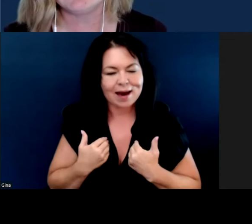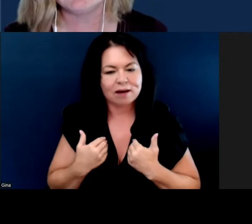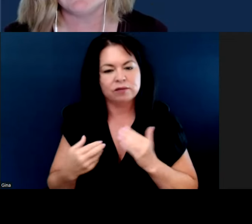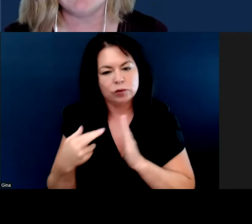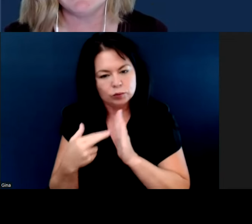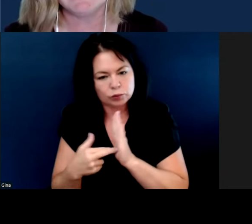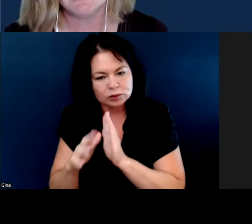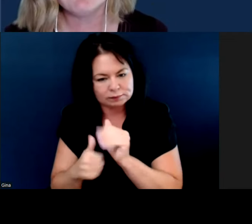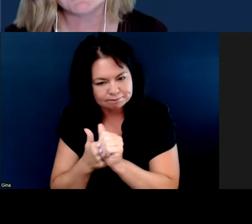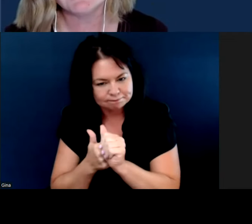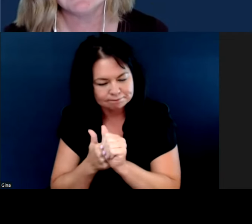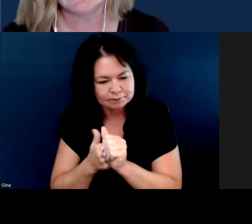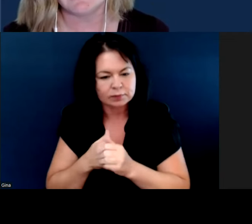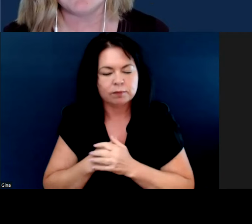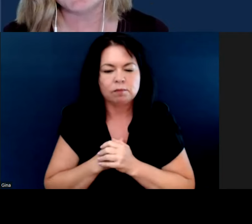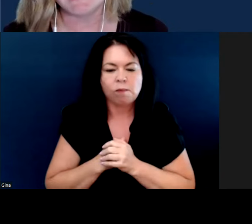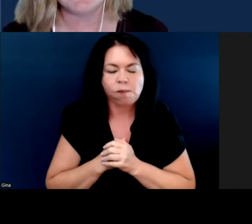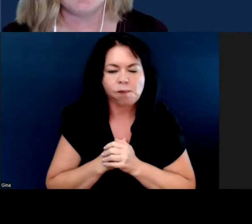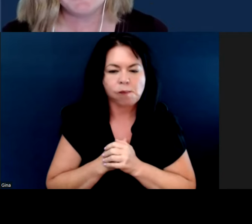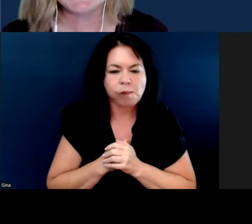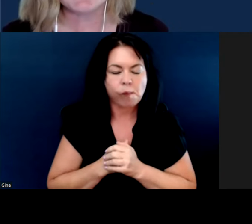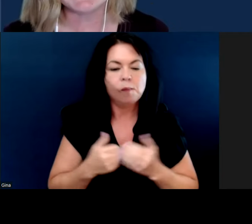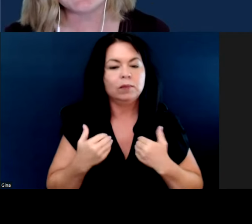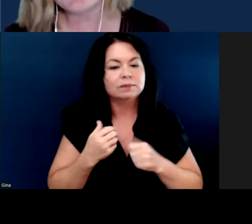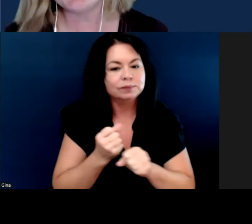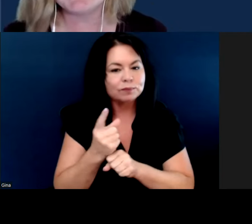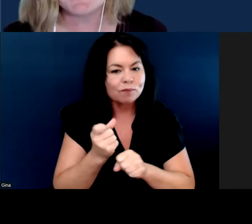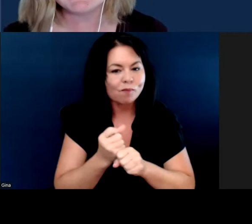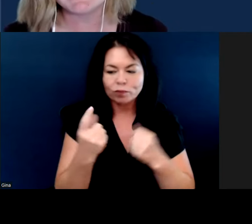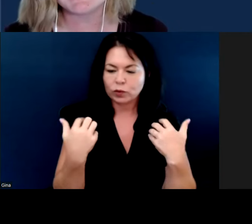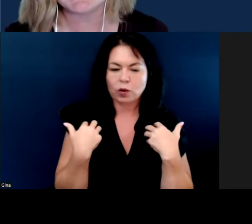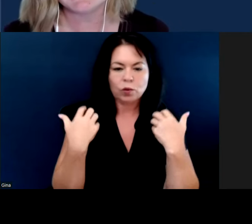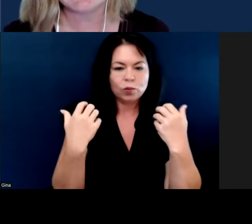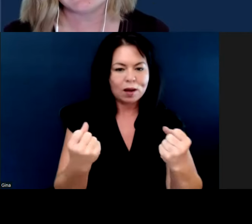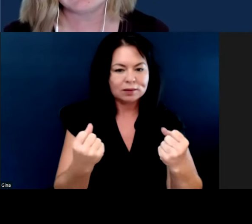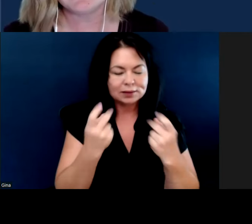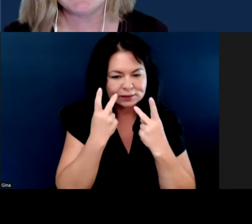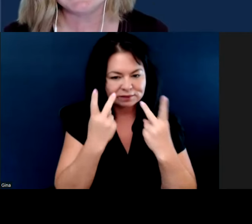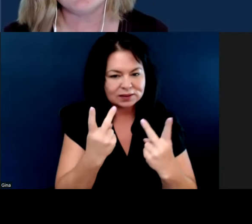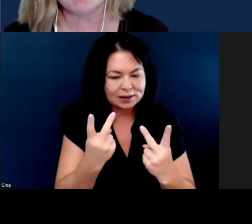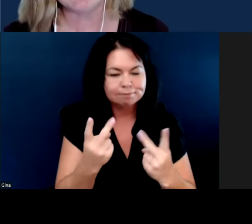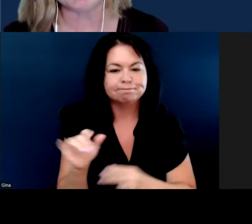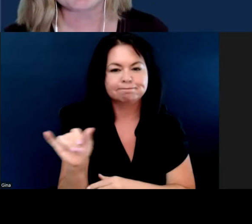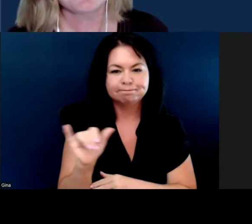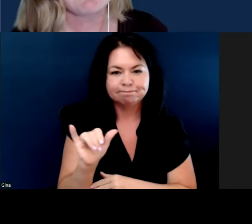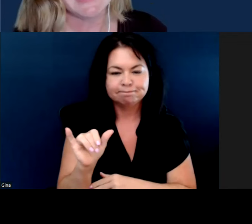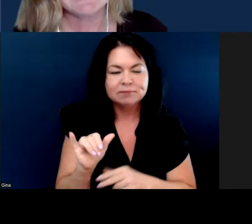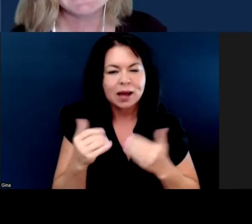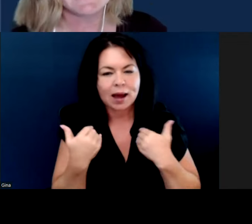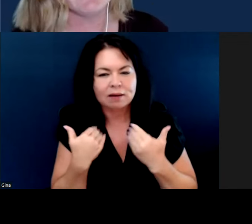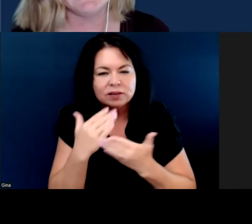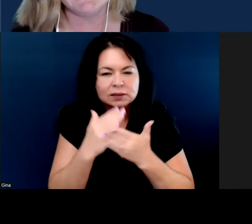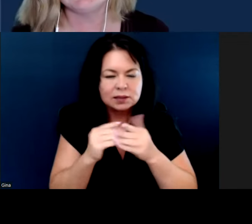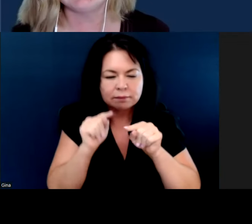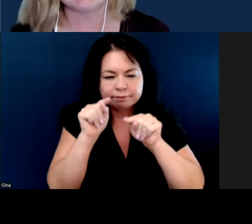be used to having being covered. There's an annual wellness visit. So there's just some things that are a little bit different, but you can see